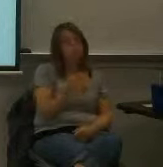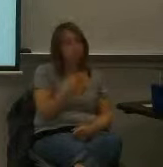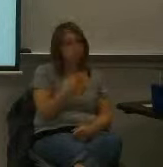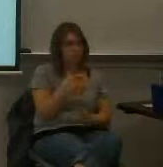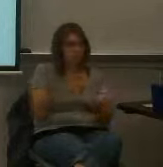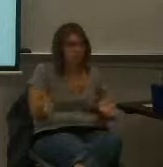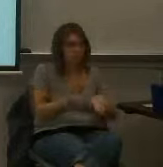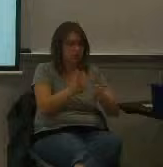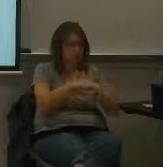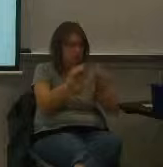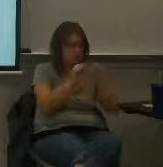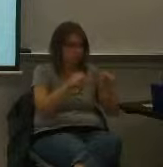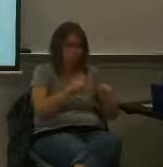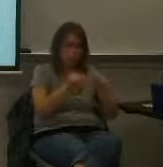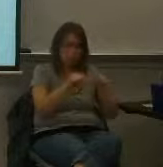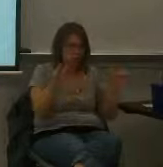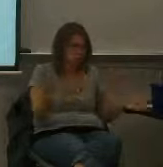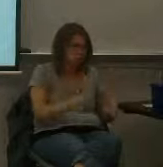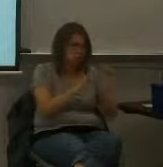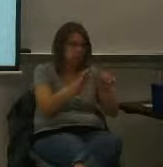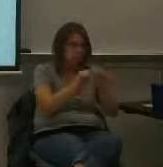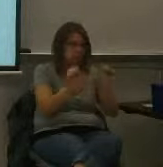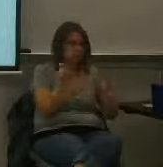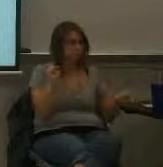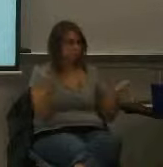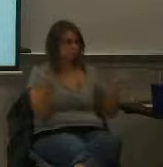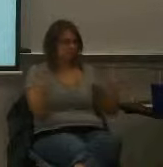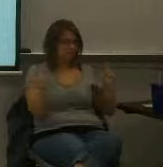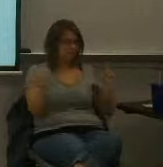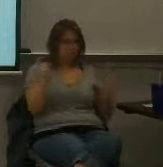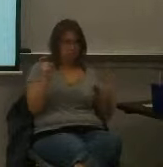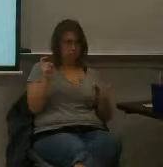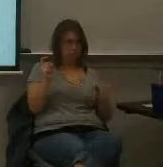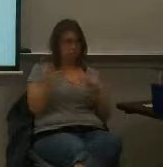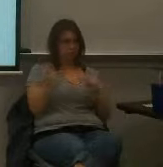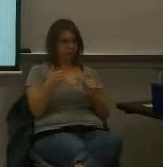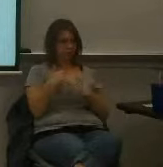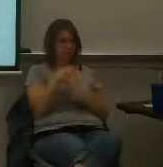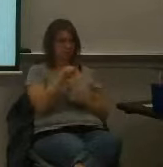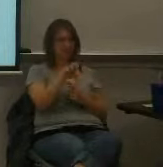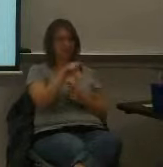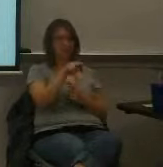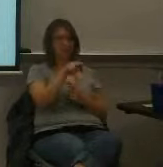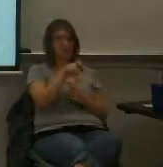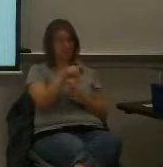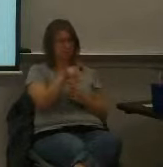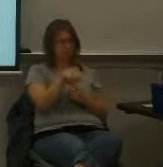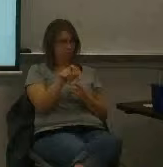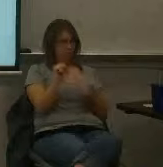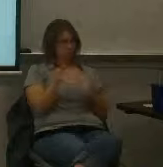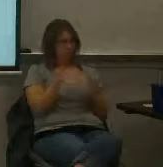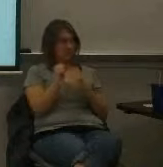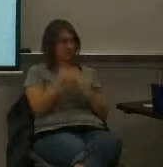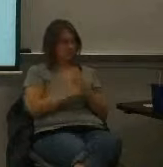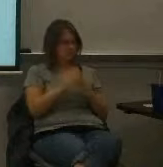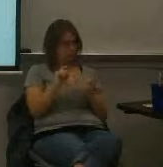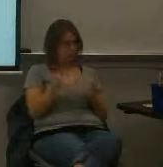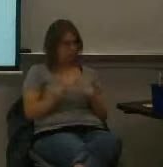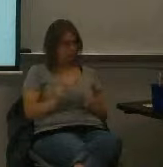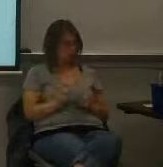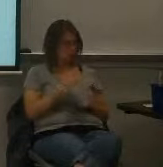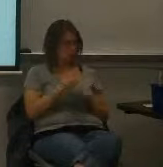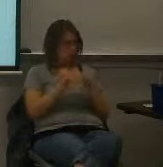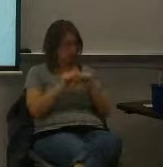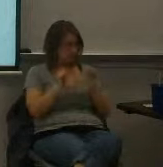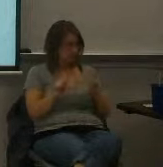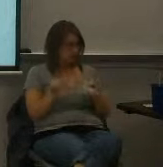systems, continuous pushes on systems that change them. And then there's a seasonality. So there's this seasonal push on